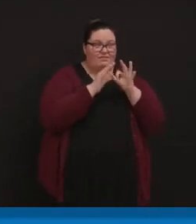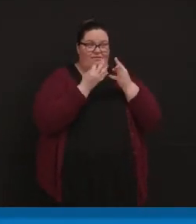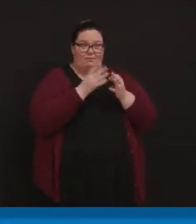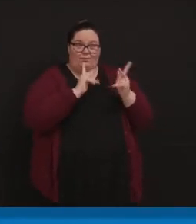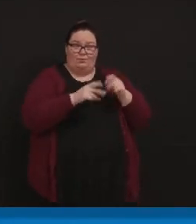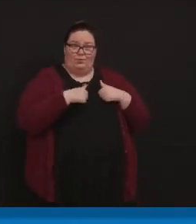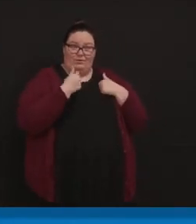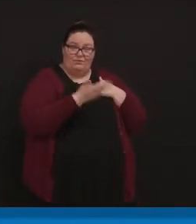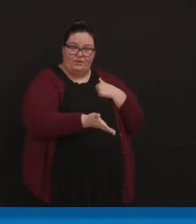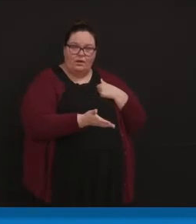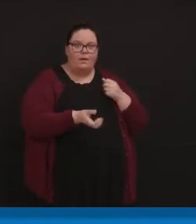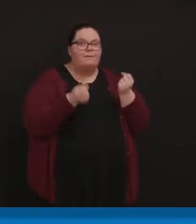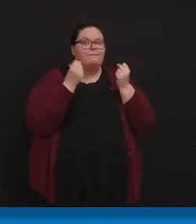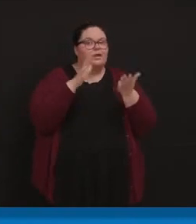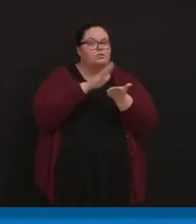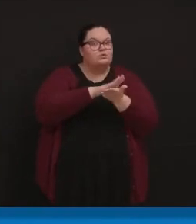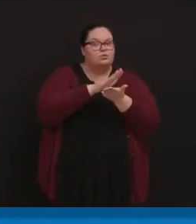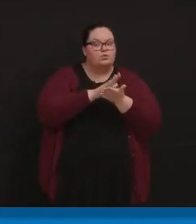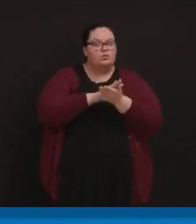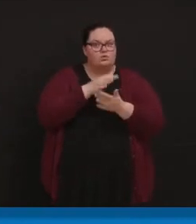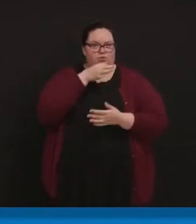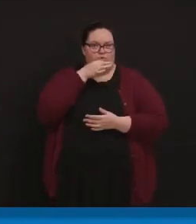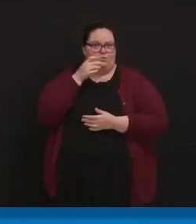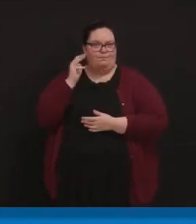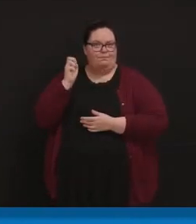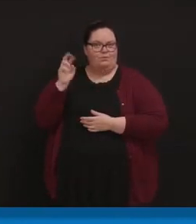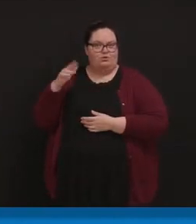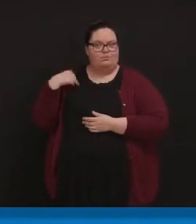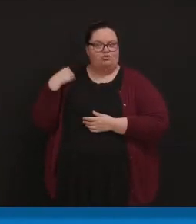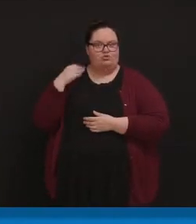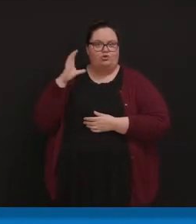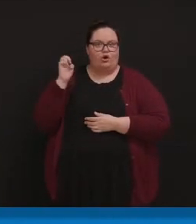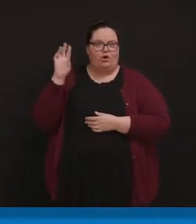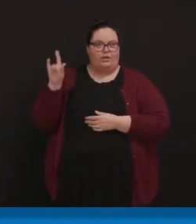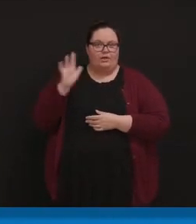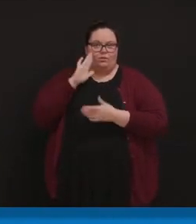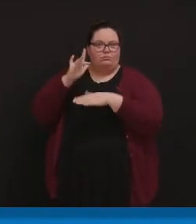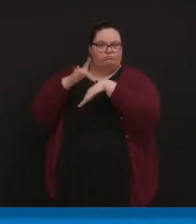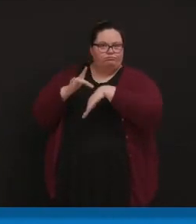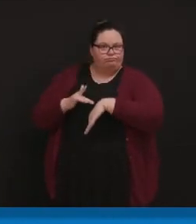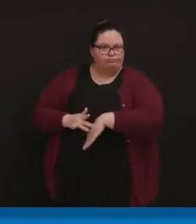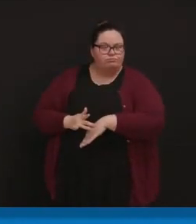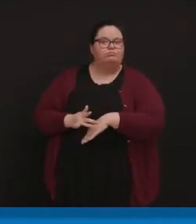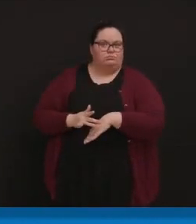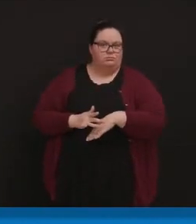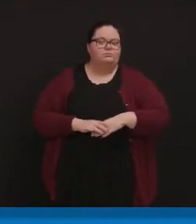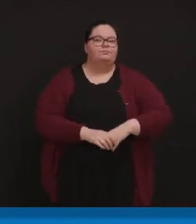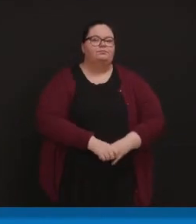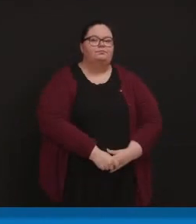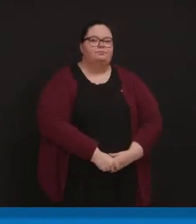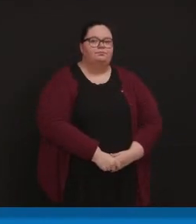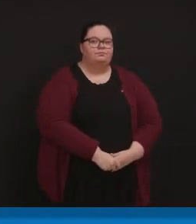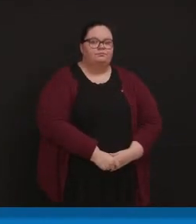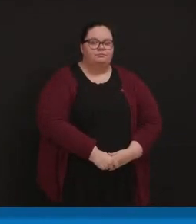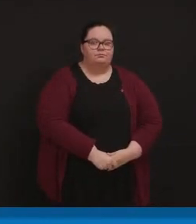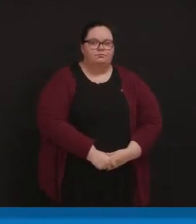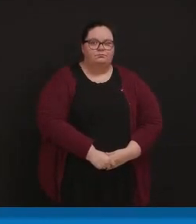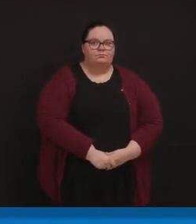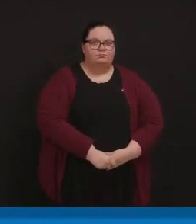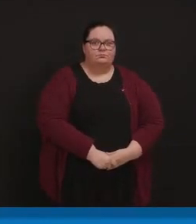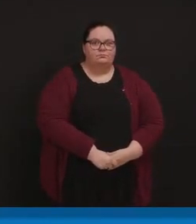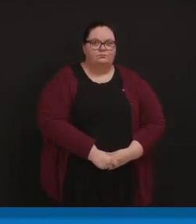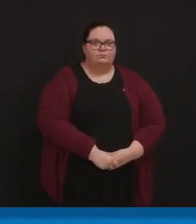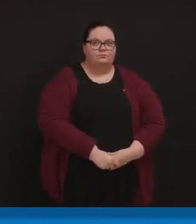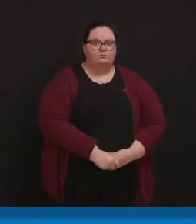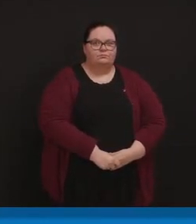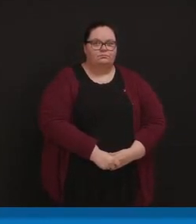been confirmed cases in several schools, as Minister Cardy will report on during this briefing. Pour la 8e journée de suite, le nombre de nouveaux